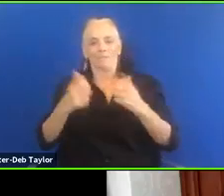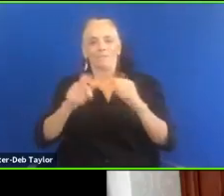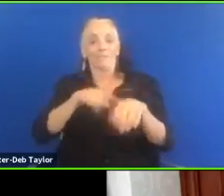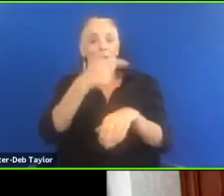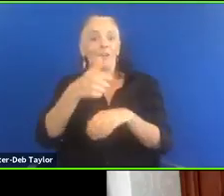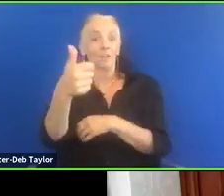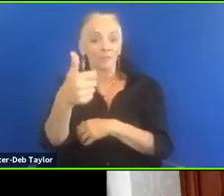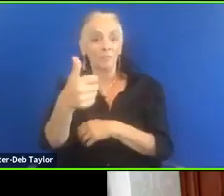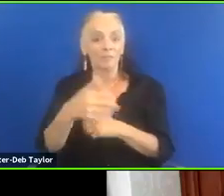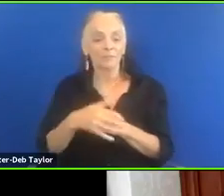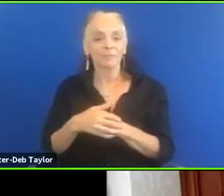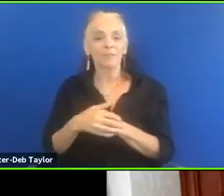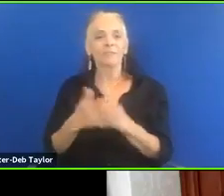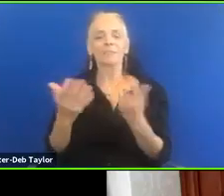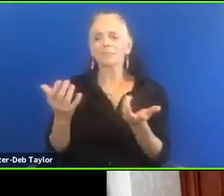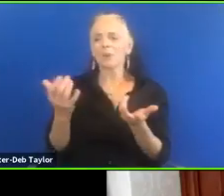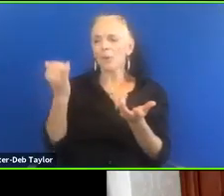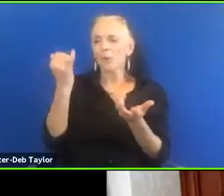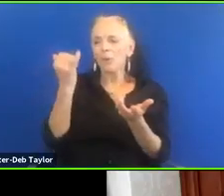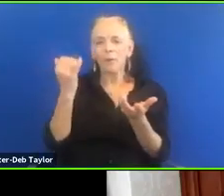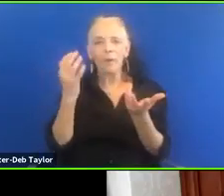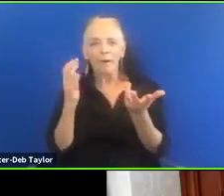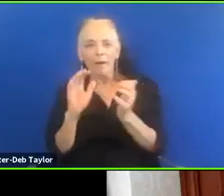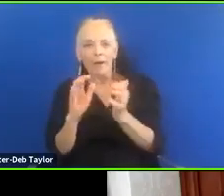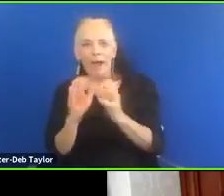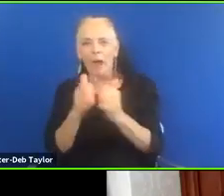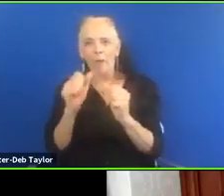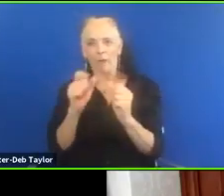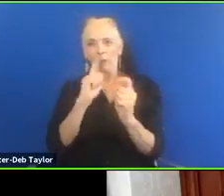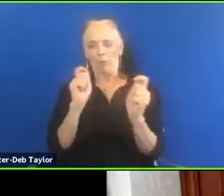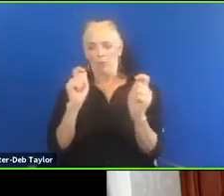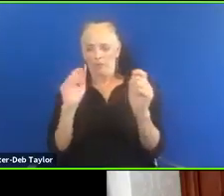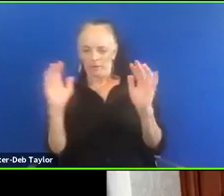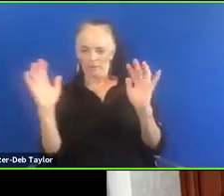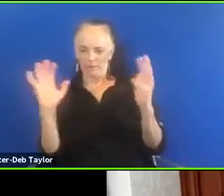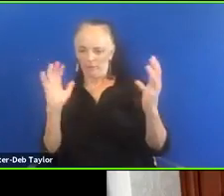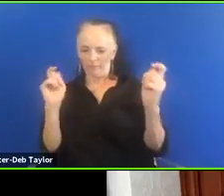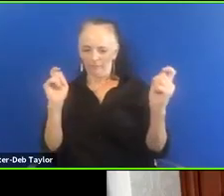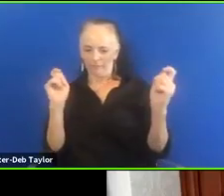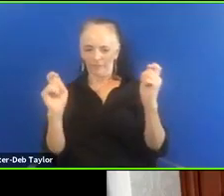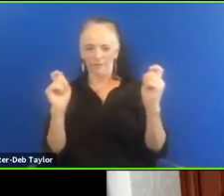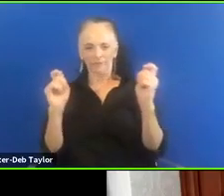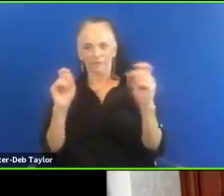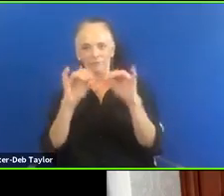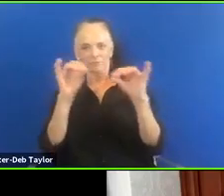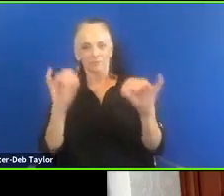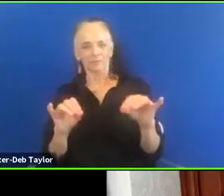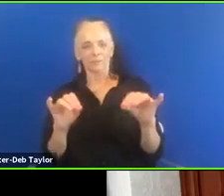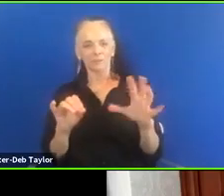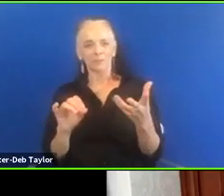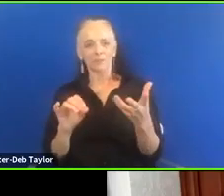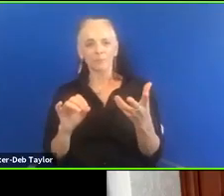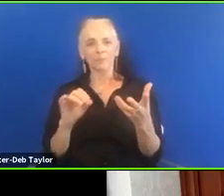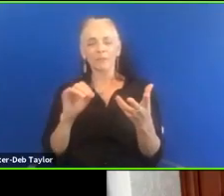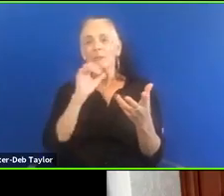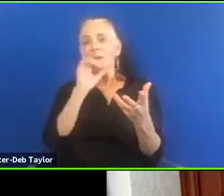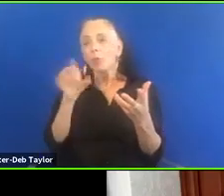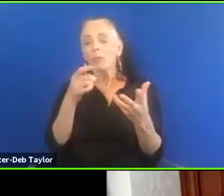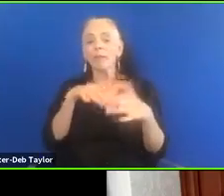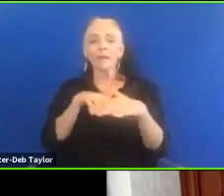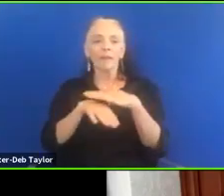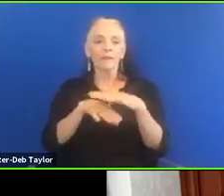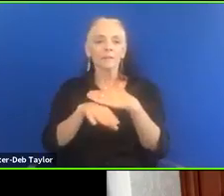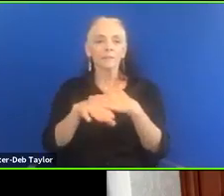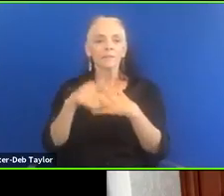we have. What does it actually look like to redistribute, not only redistribute access